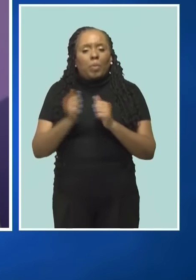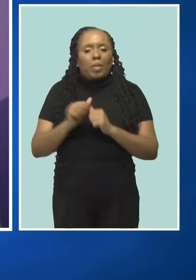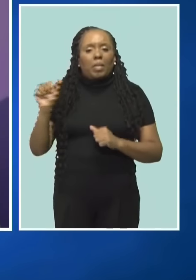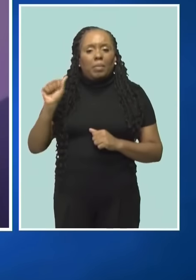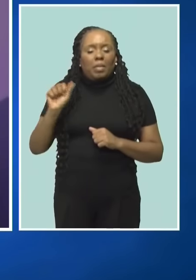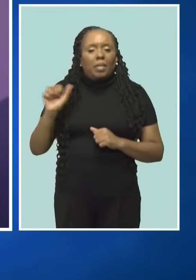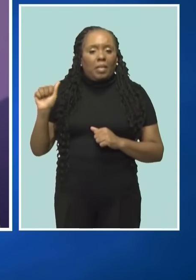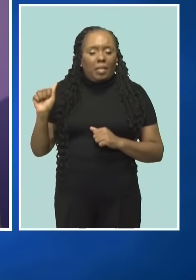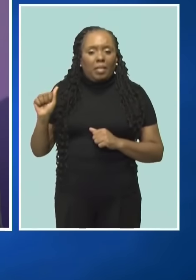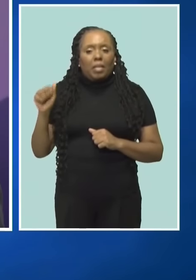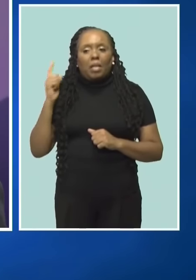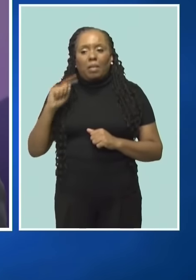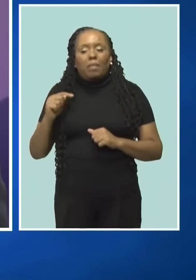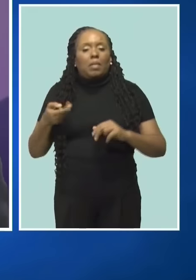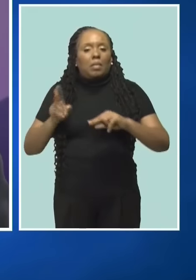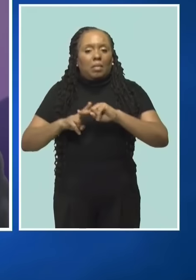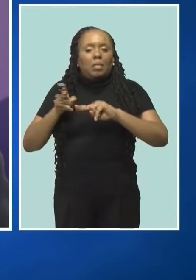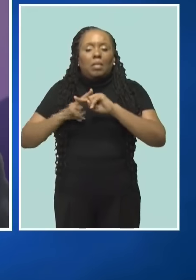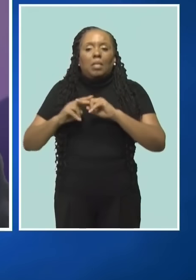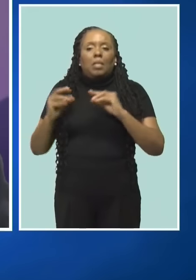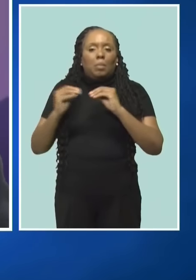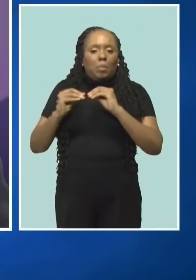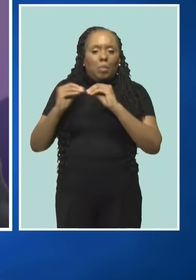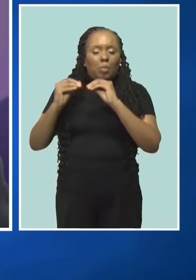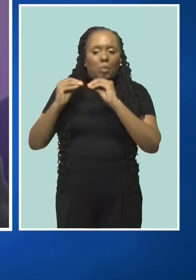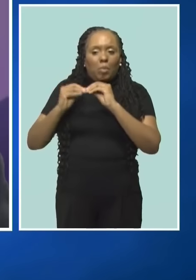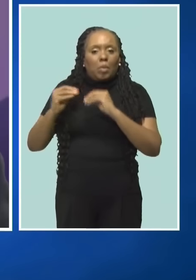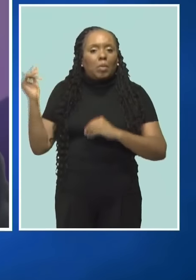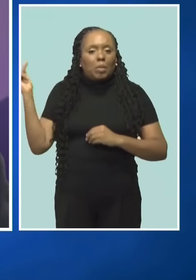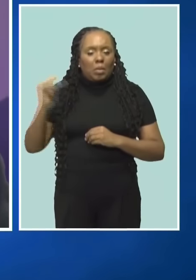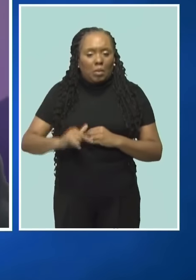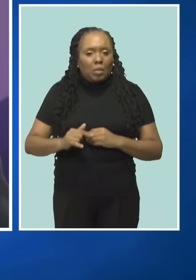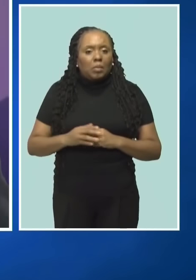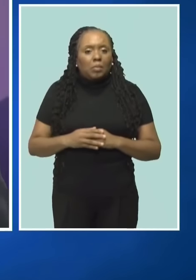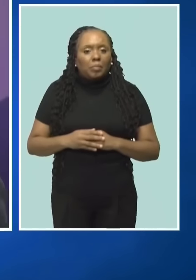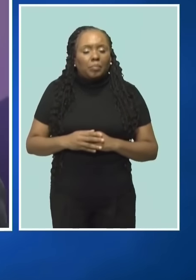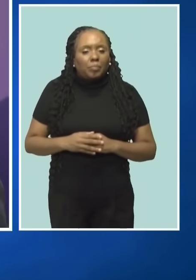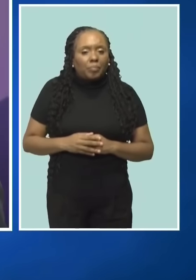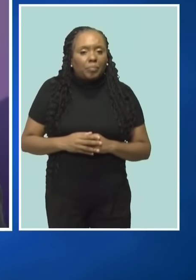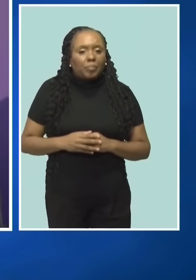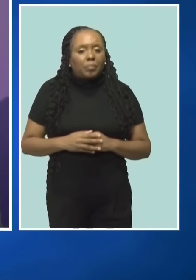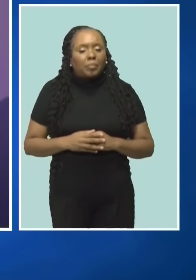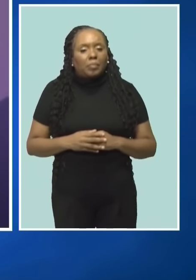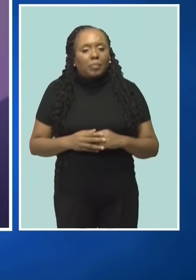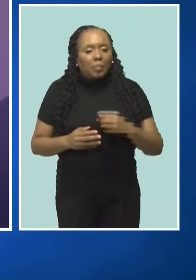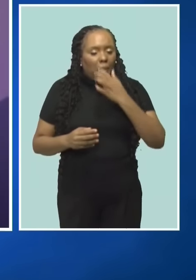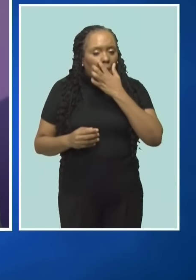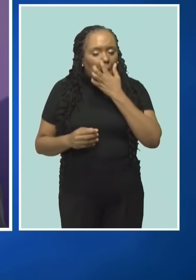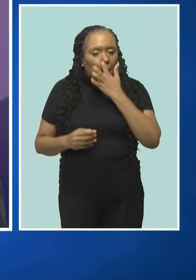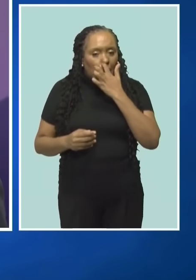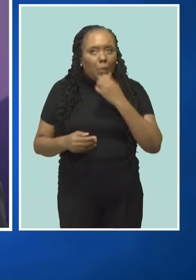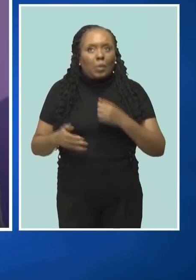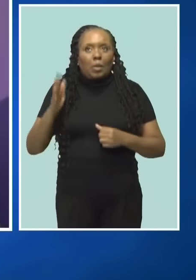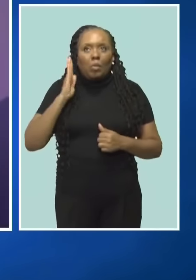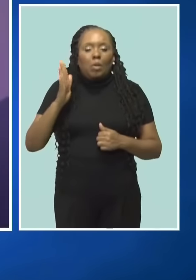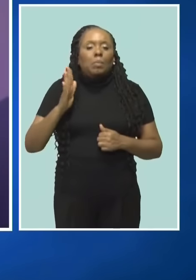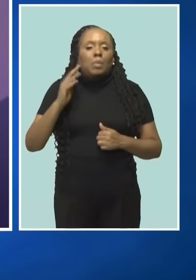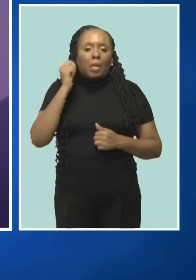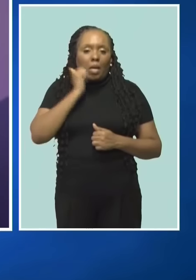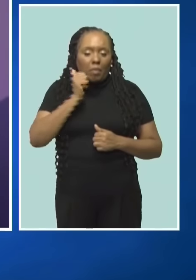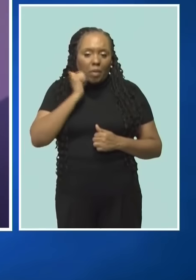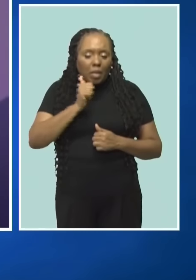Airlines to increase traffic, passenger traffic to this destination. Of course, the service will be a daily service, and that will